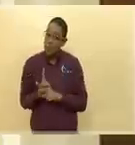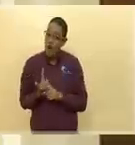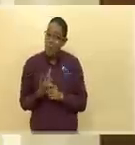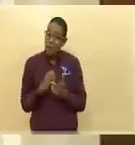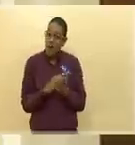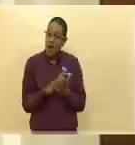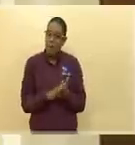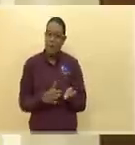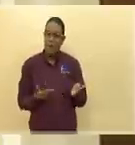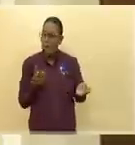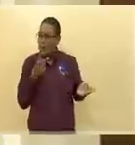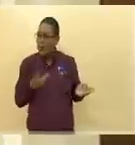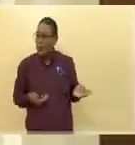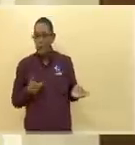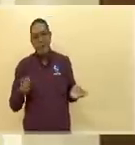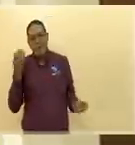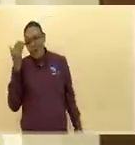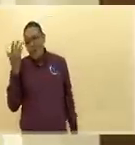documentation